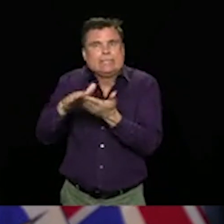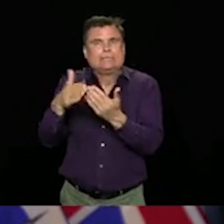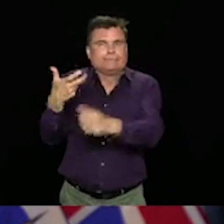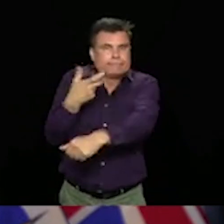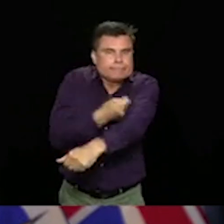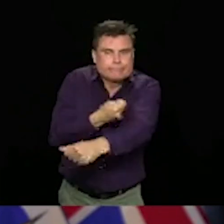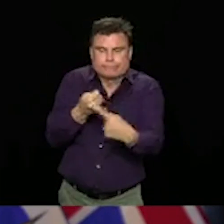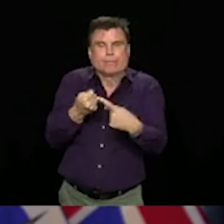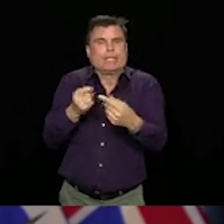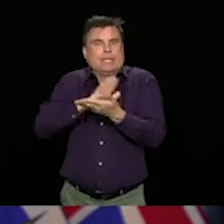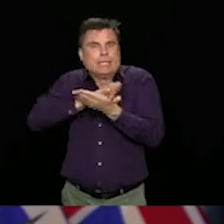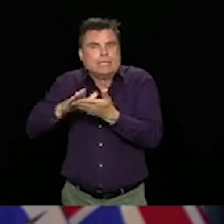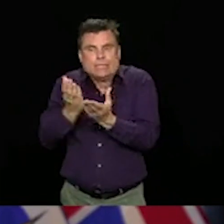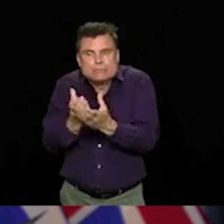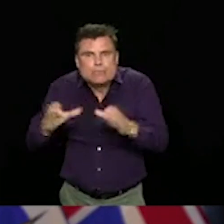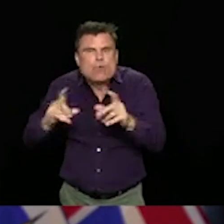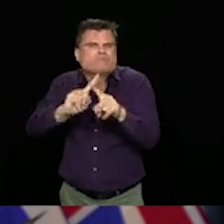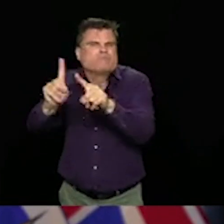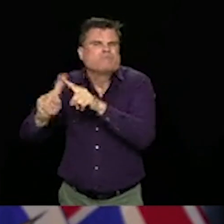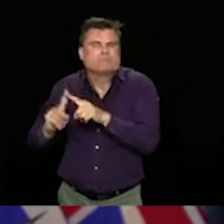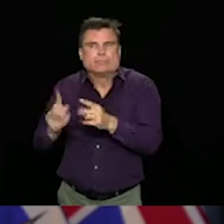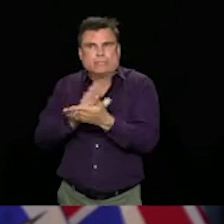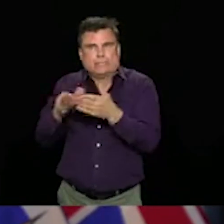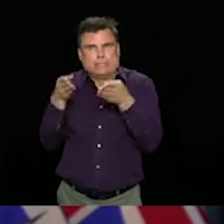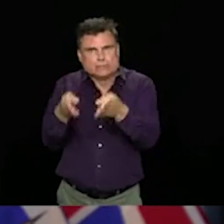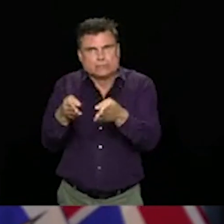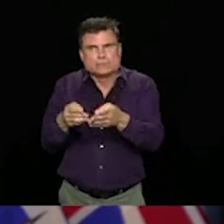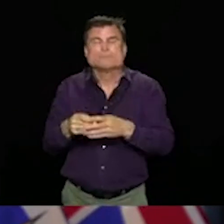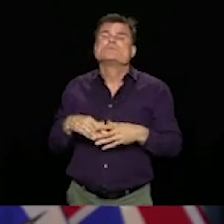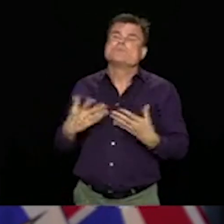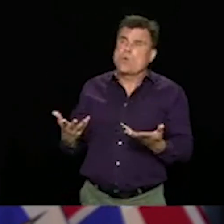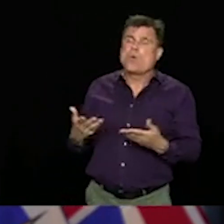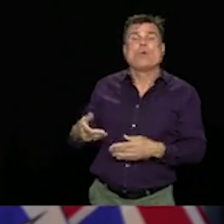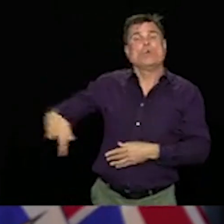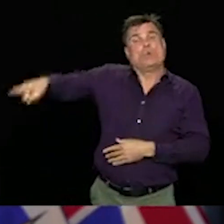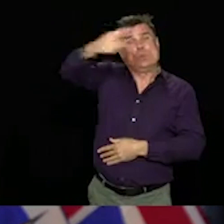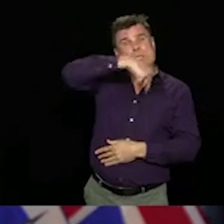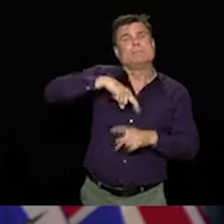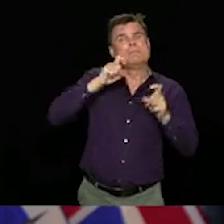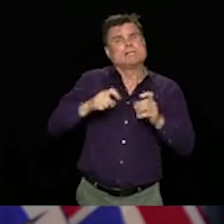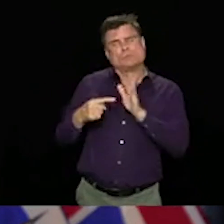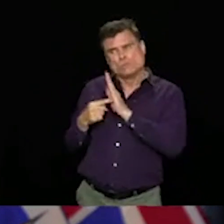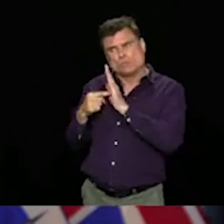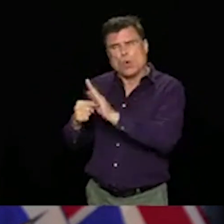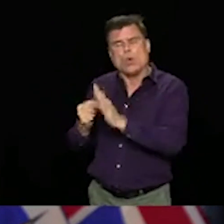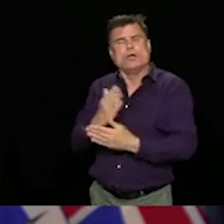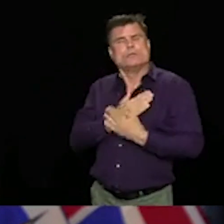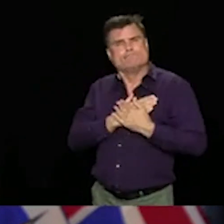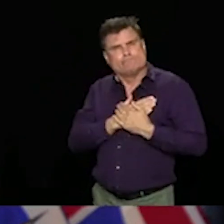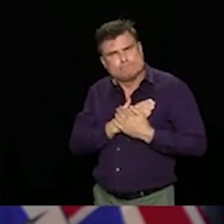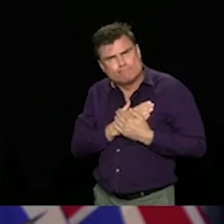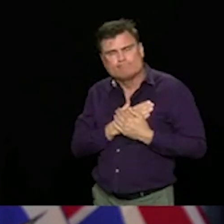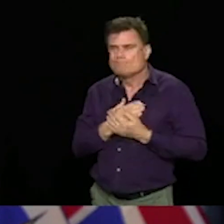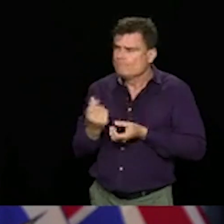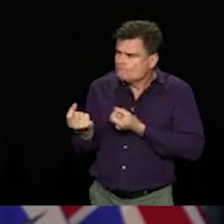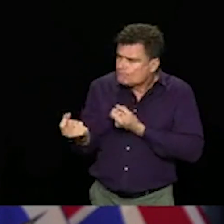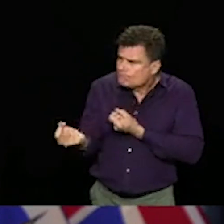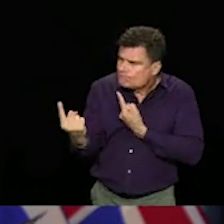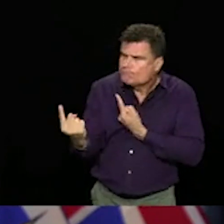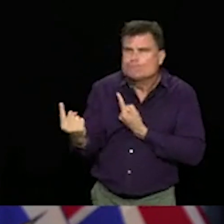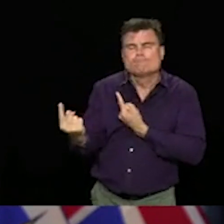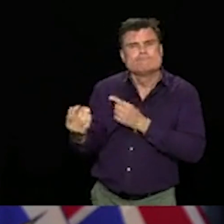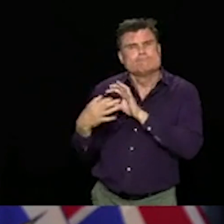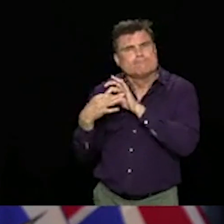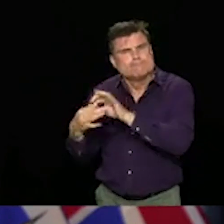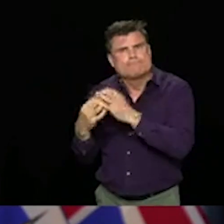all show the compassion that we have shown in addressing the COVID crisis and the understanding for our families, our friends, and